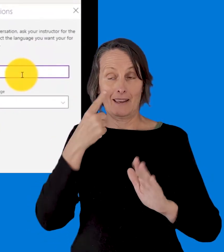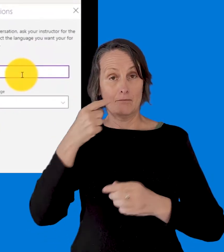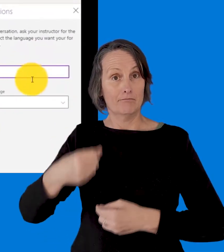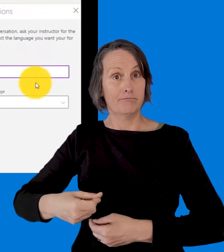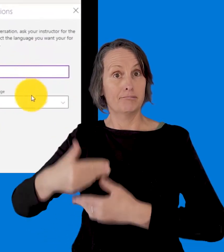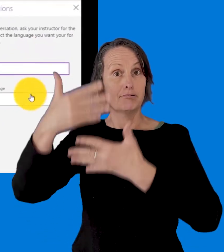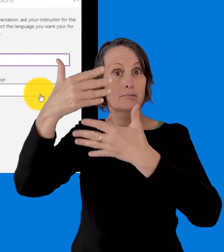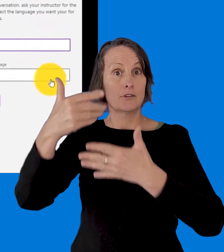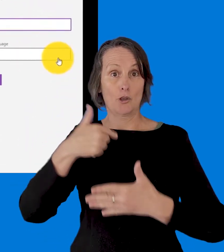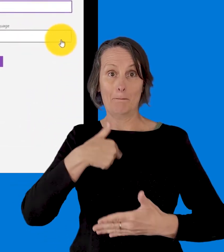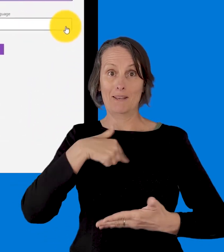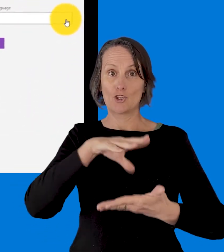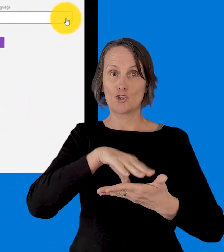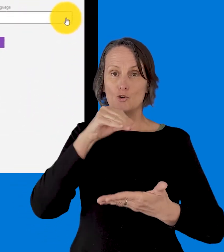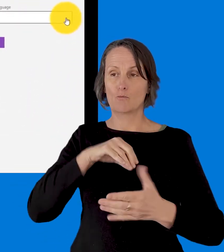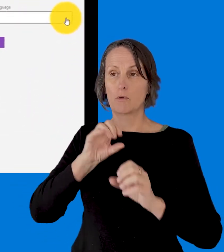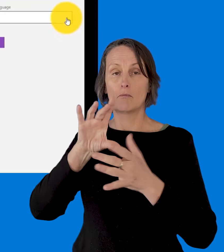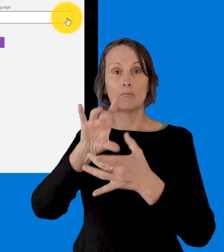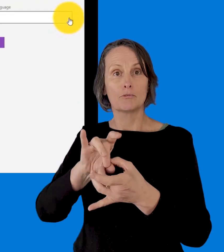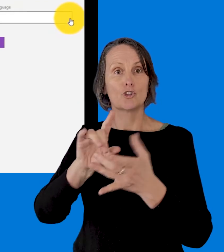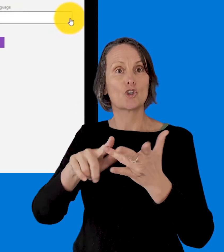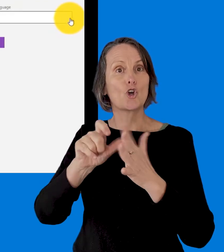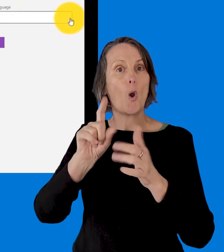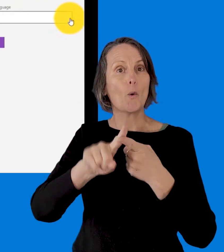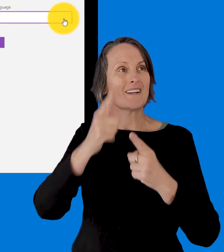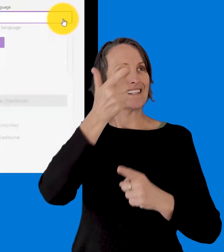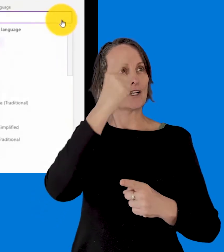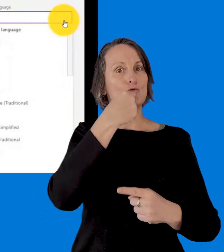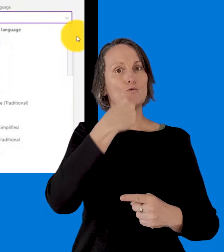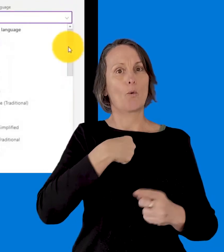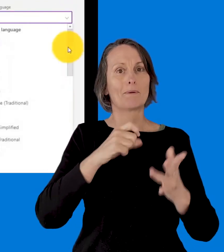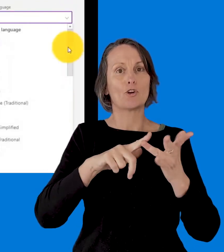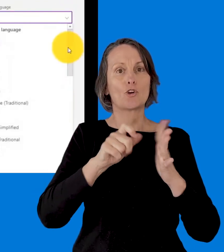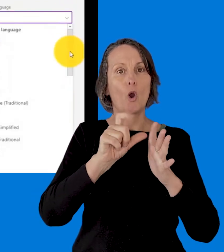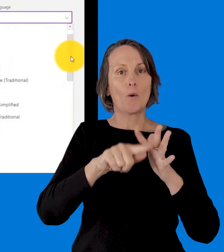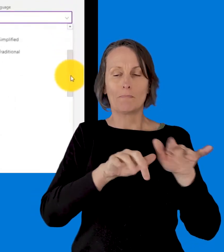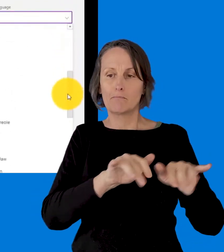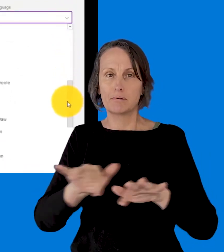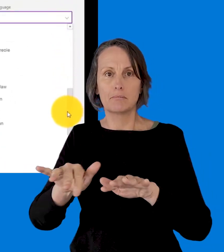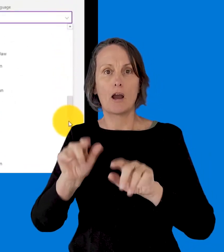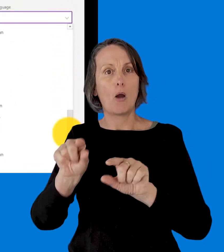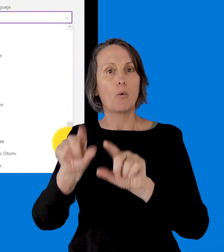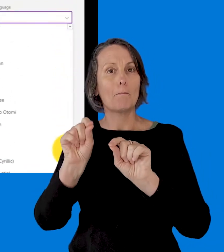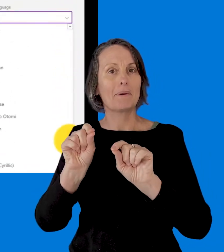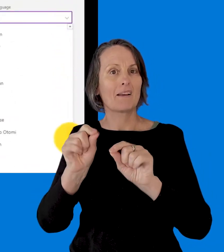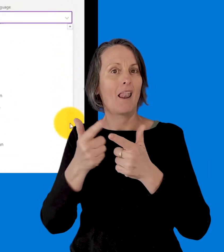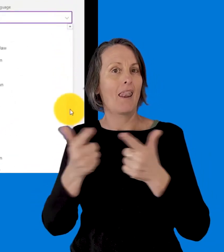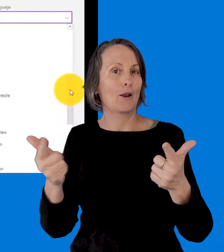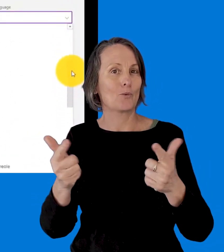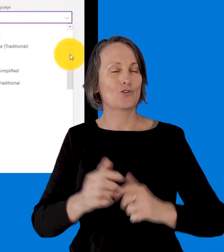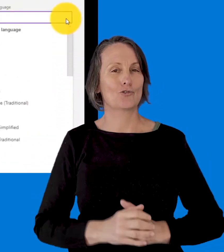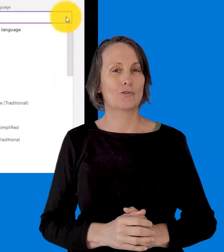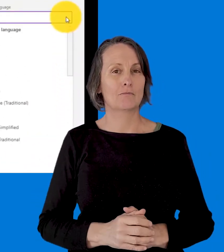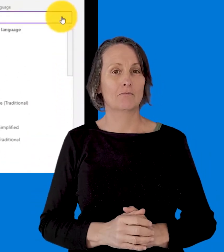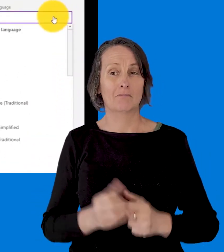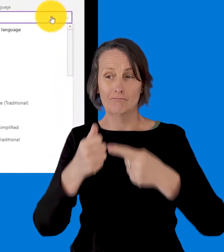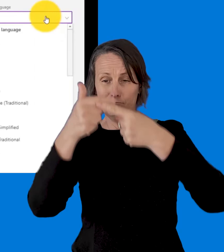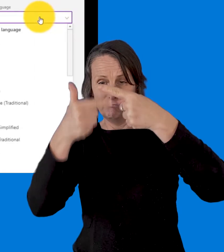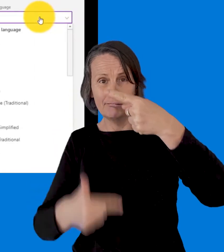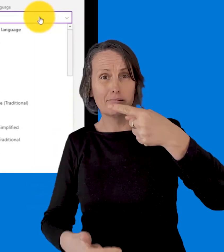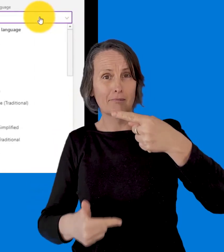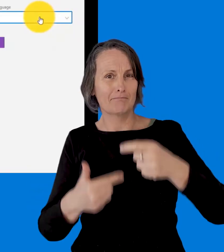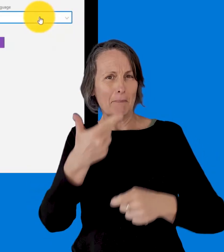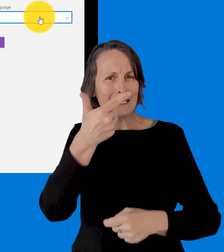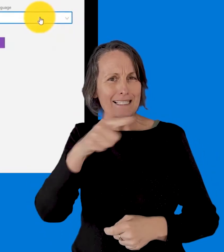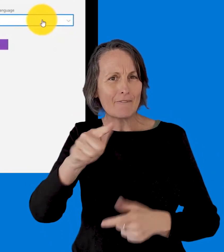educator gave me and join the session. And I'm going to choose a captions language. You'll see there are almost 70 languages in here, and I'm